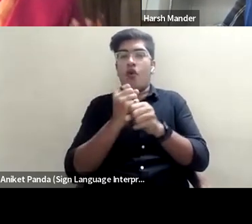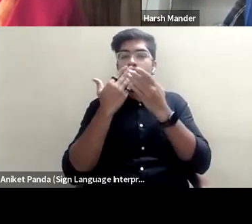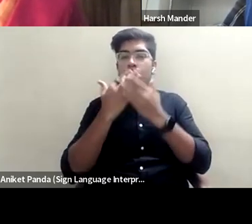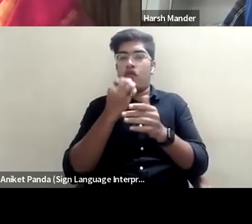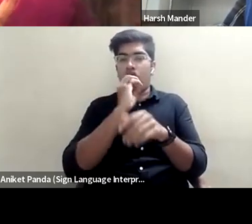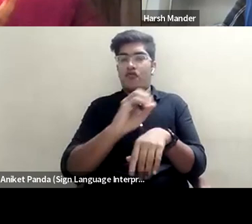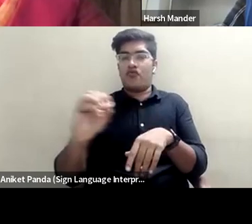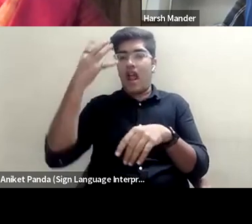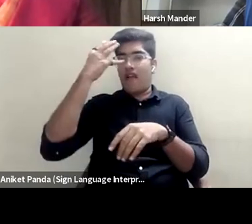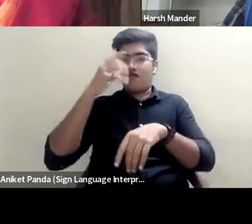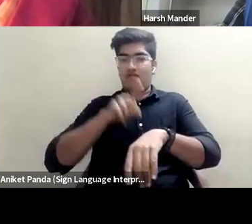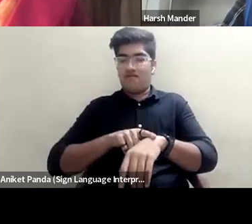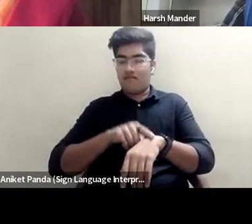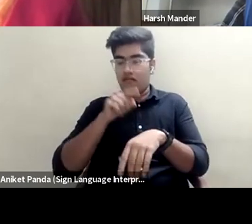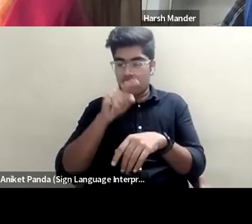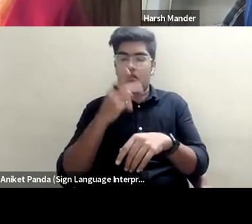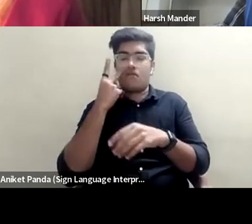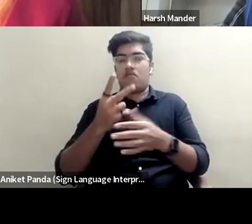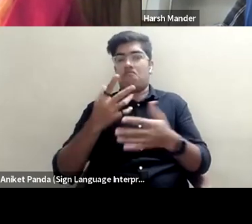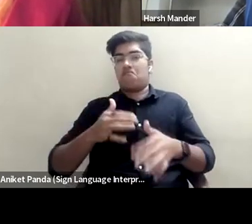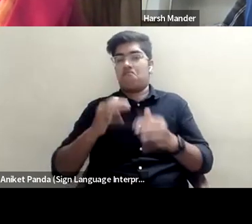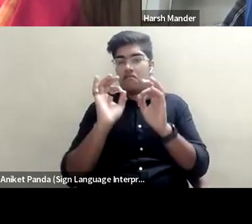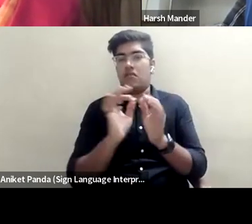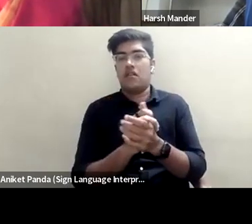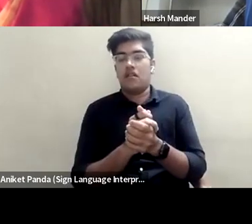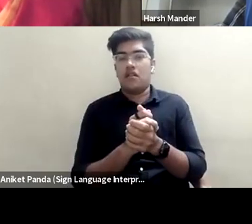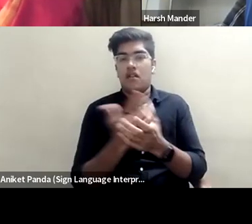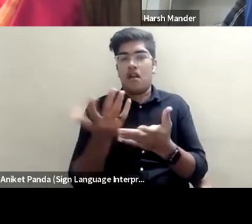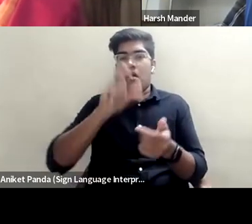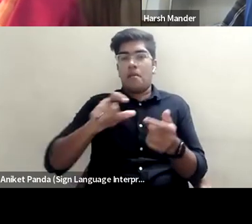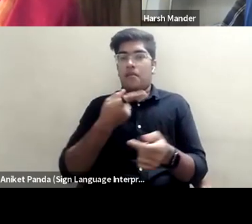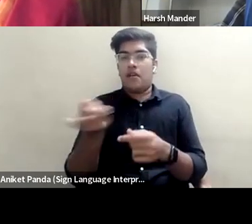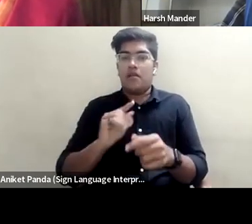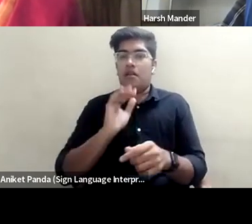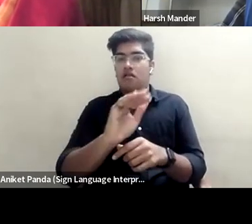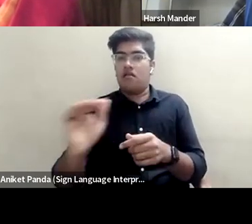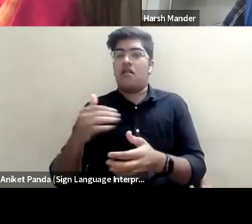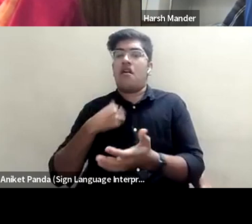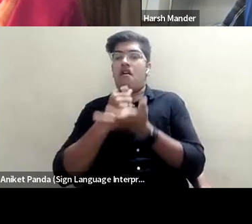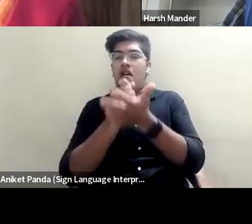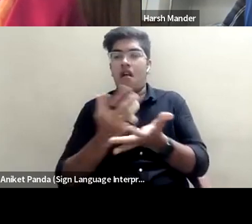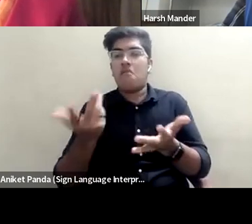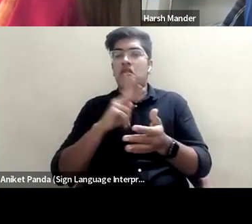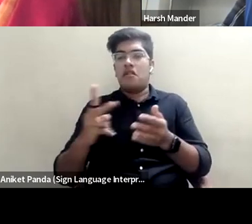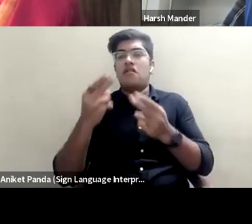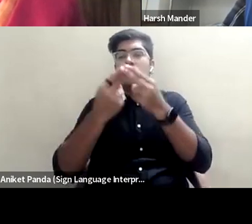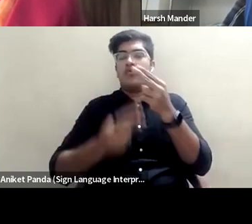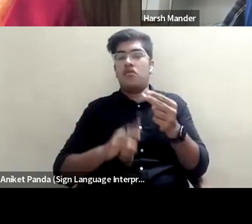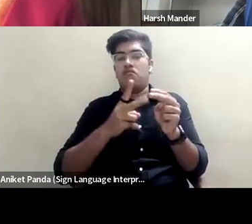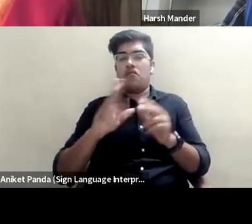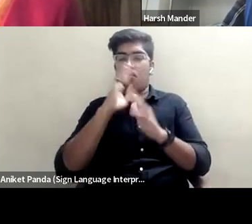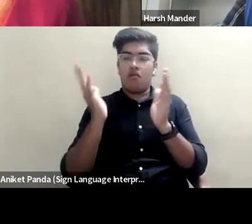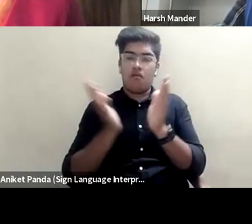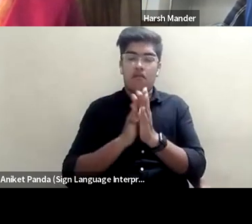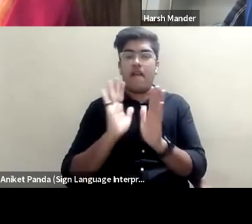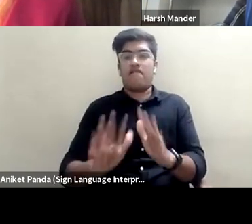Constitution is doing, reaching out to Yes. people, reaching out to different kind. When you, even before you're born, when you are